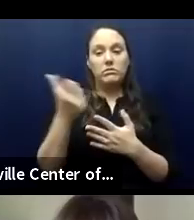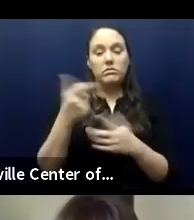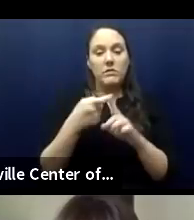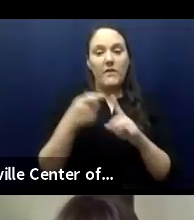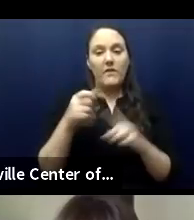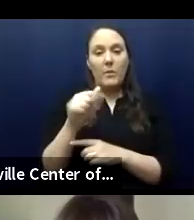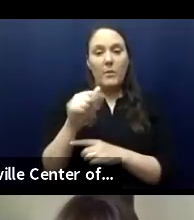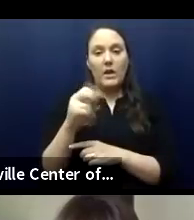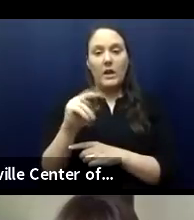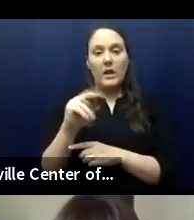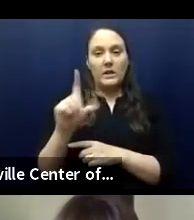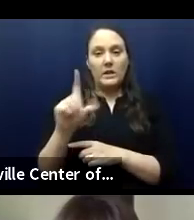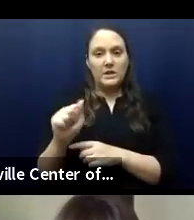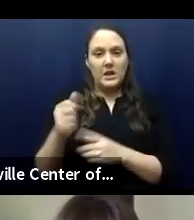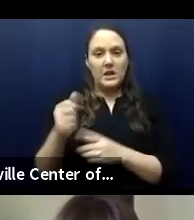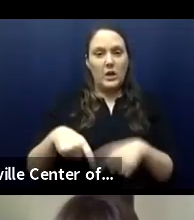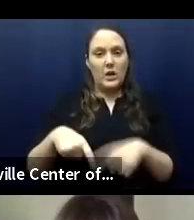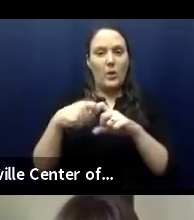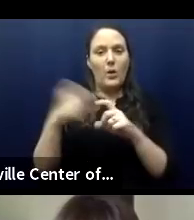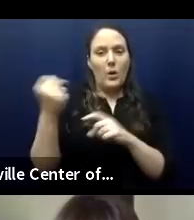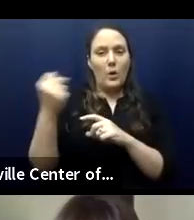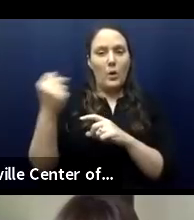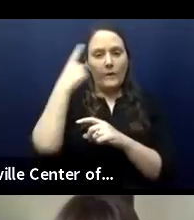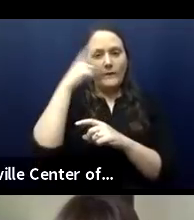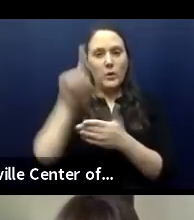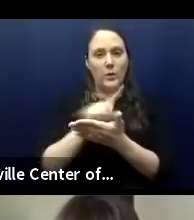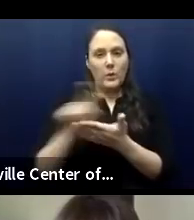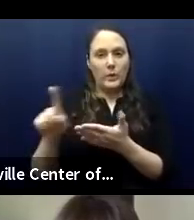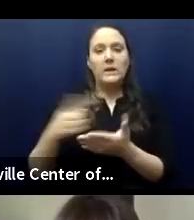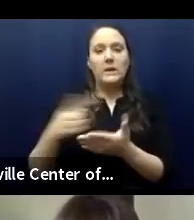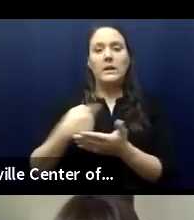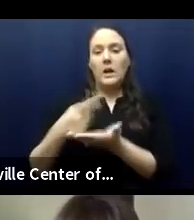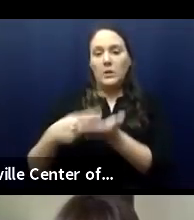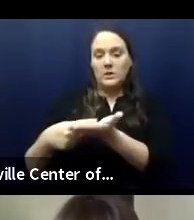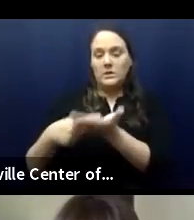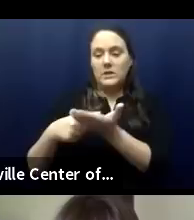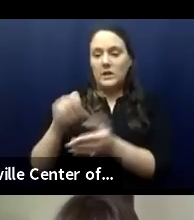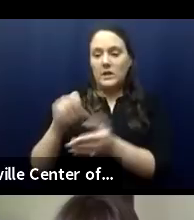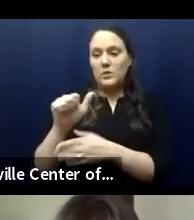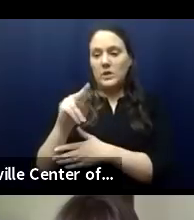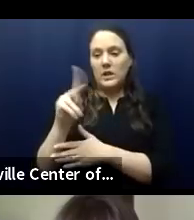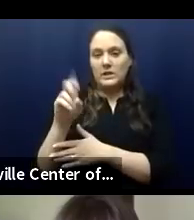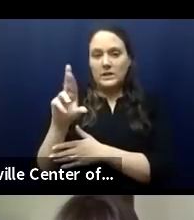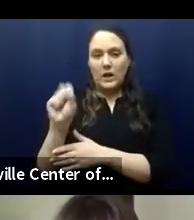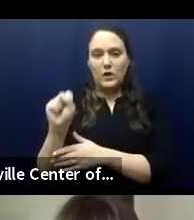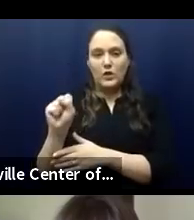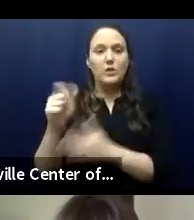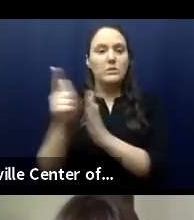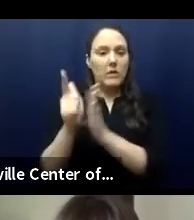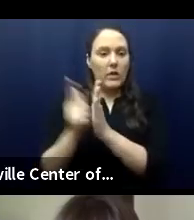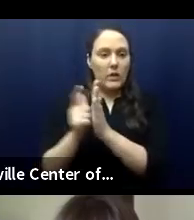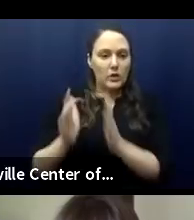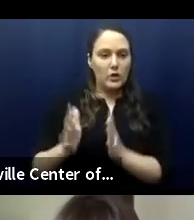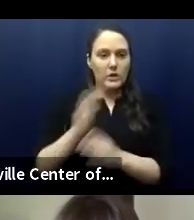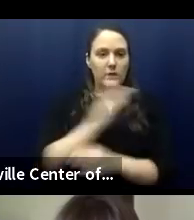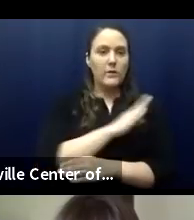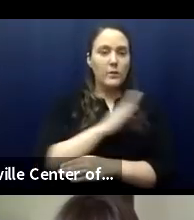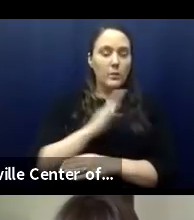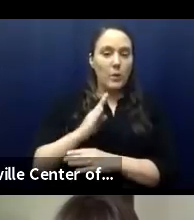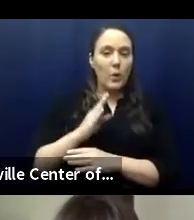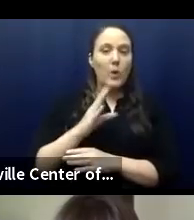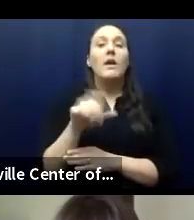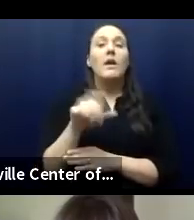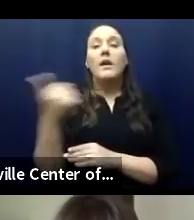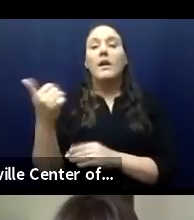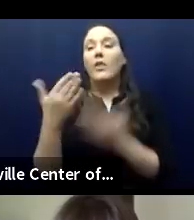for a week and to have discussions with Mr. Sanders as our board attorney and others in the public that can help